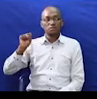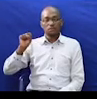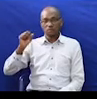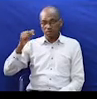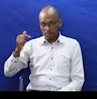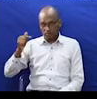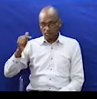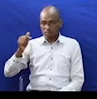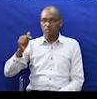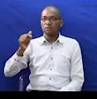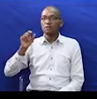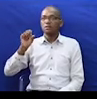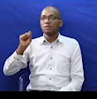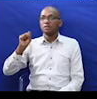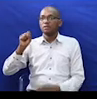over